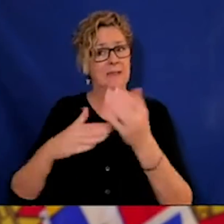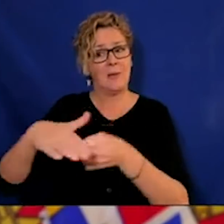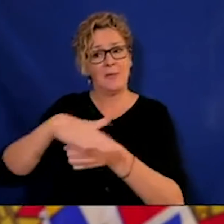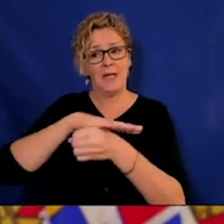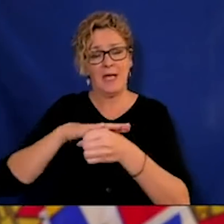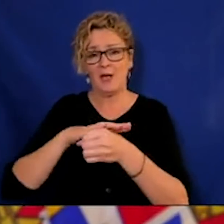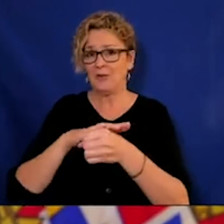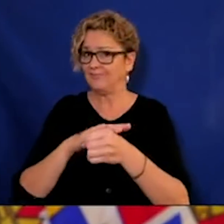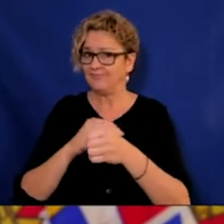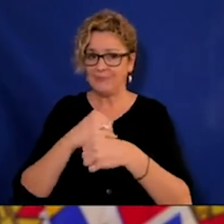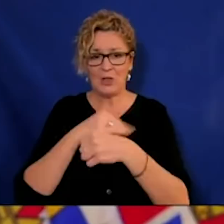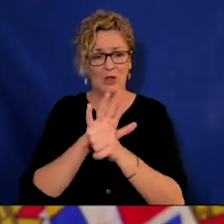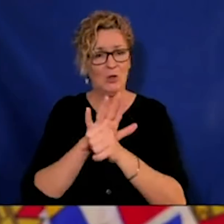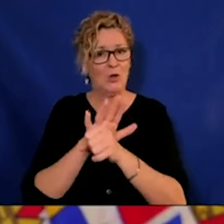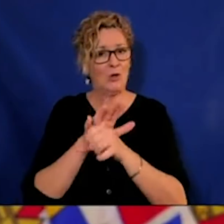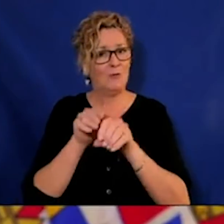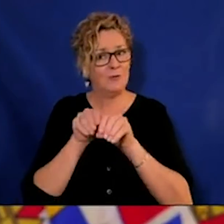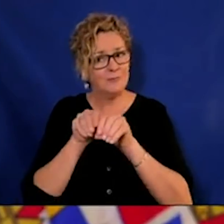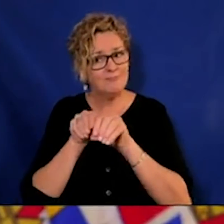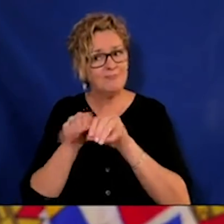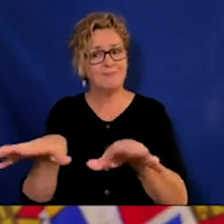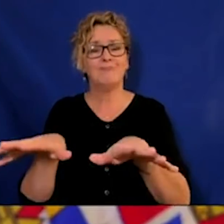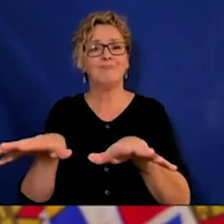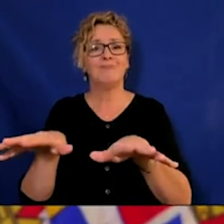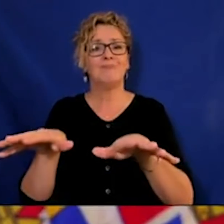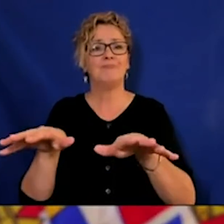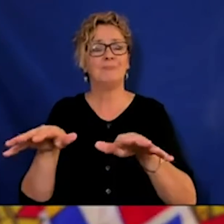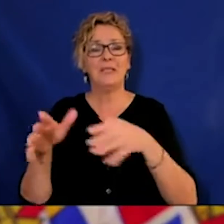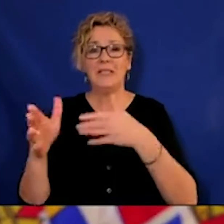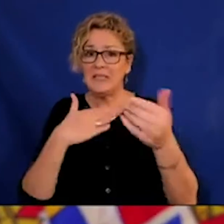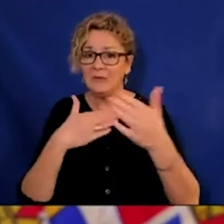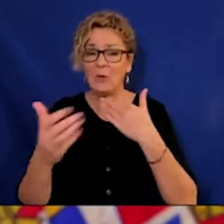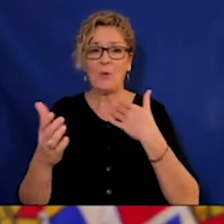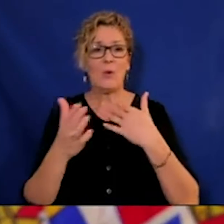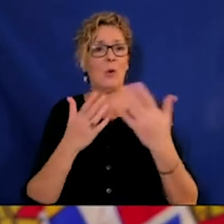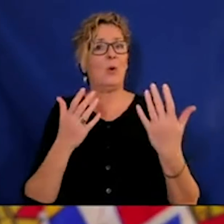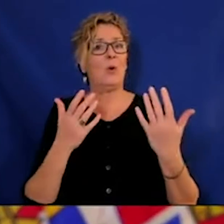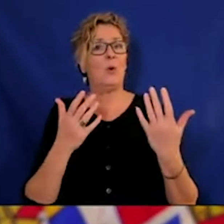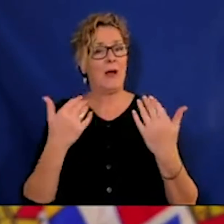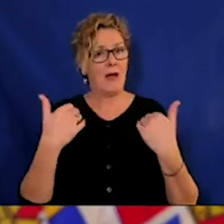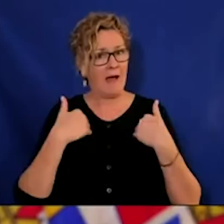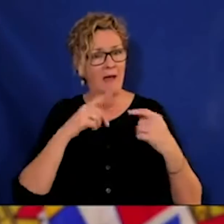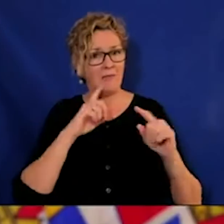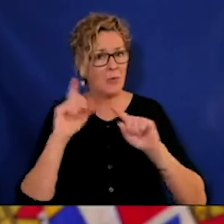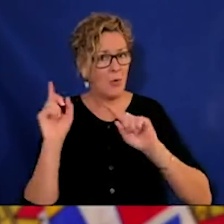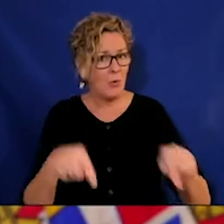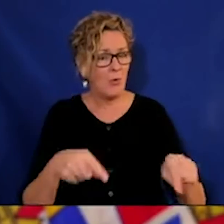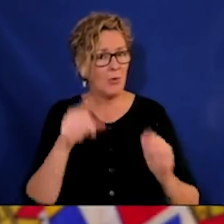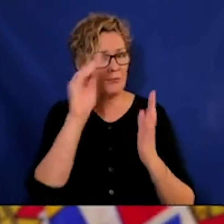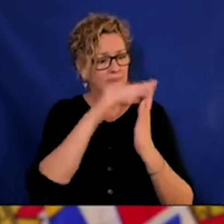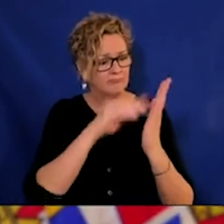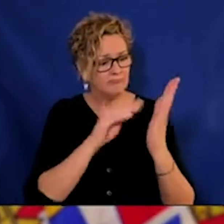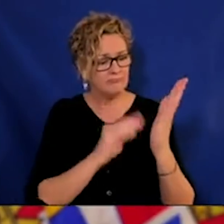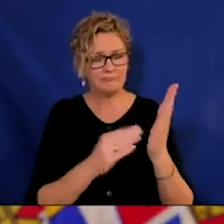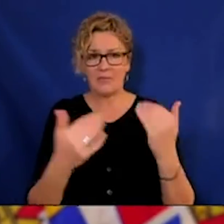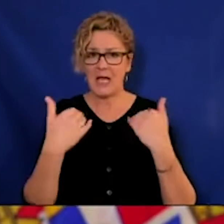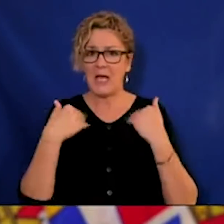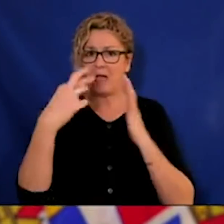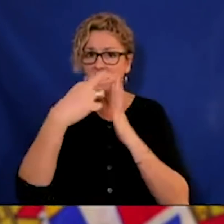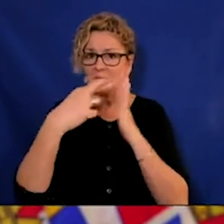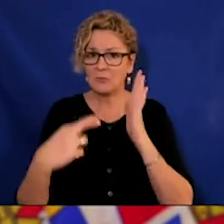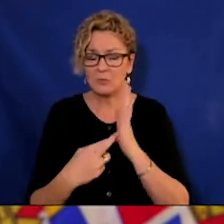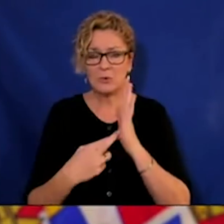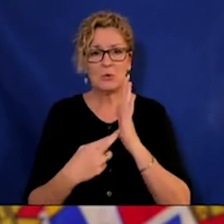public health teams, our contact tracing, and all of us to do our part. That is why during this